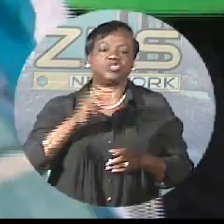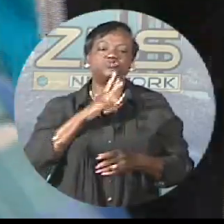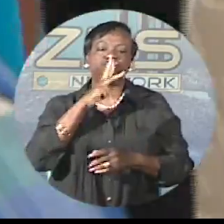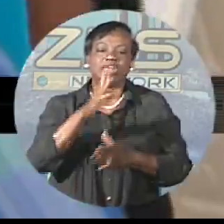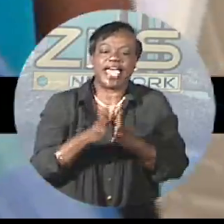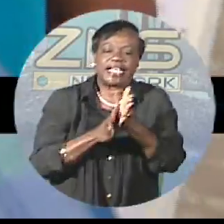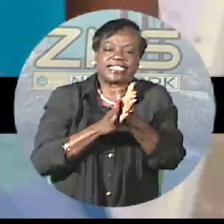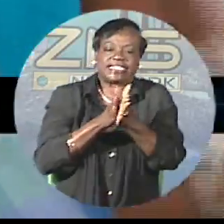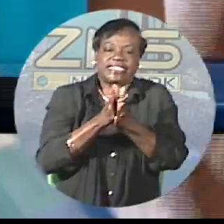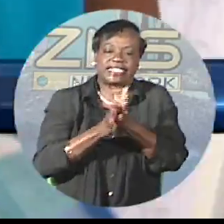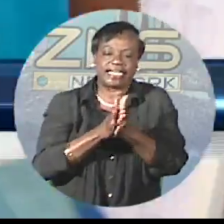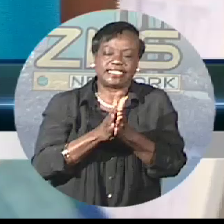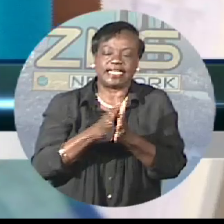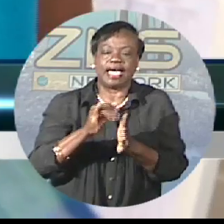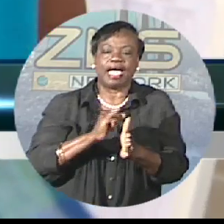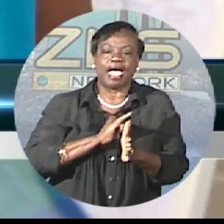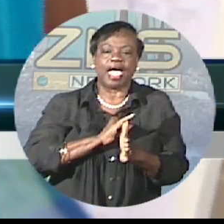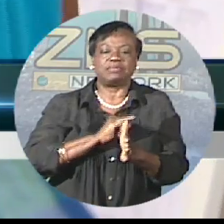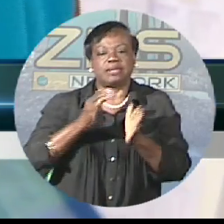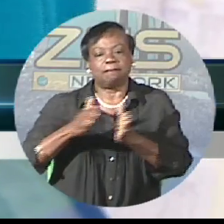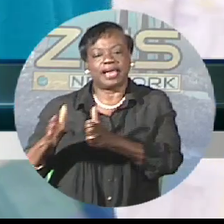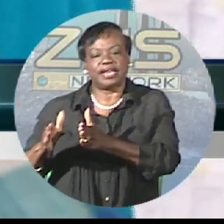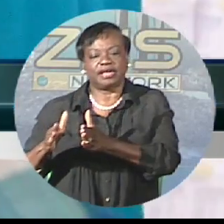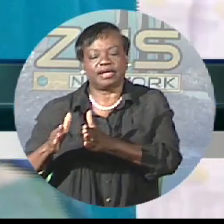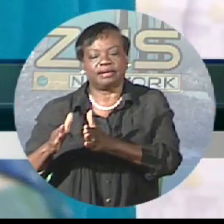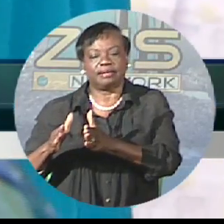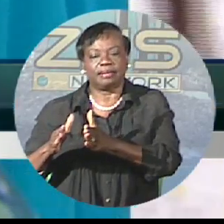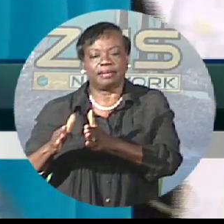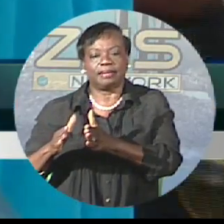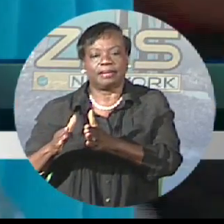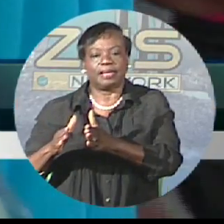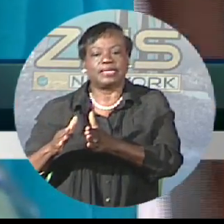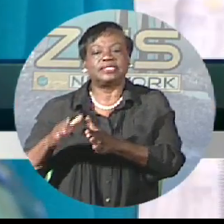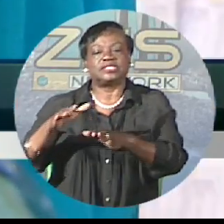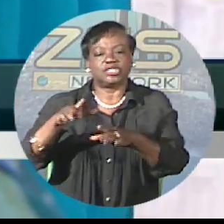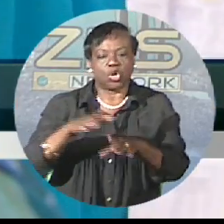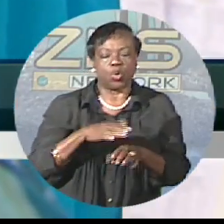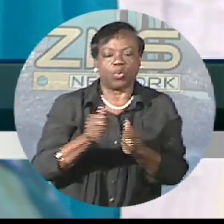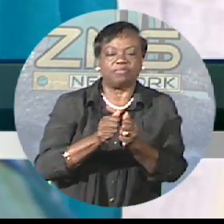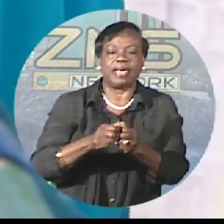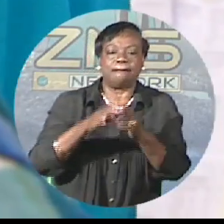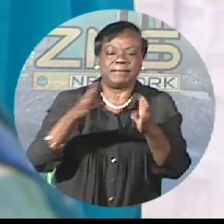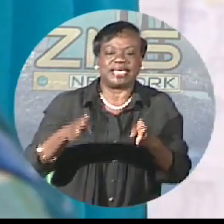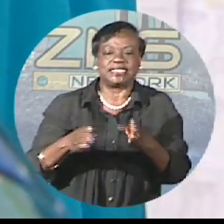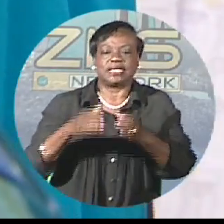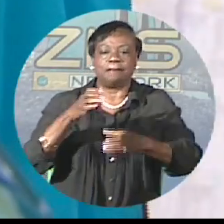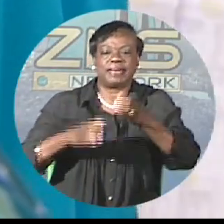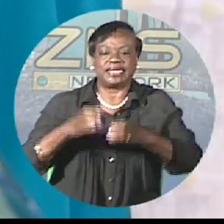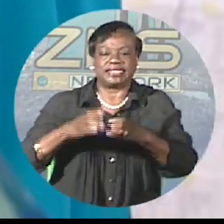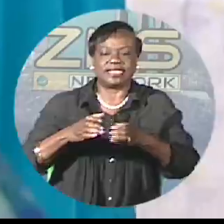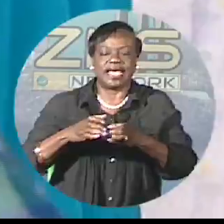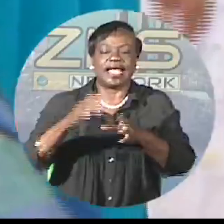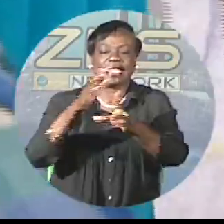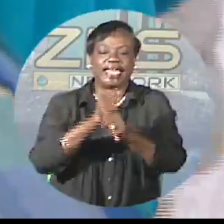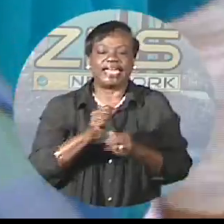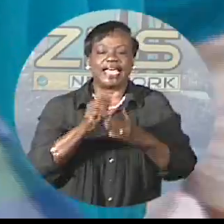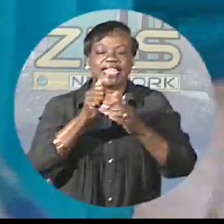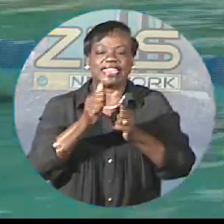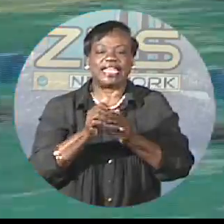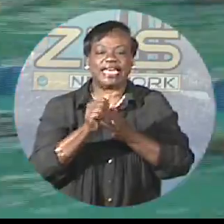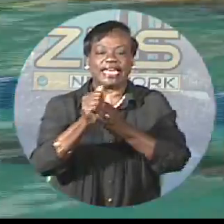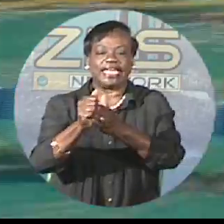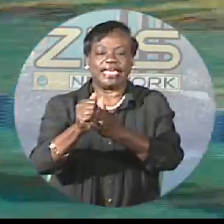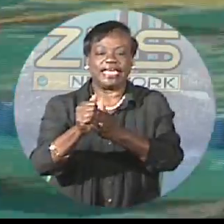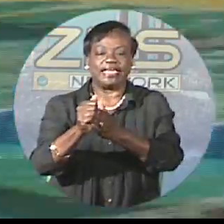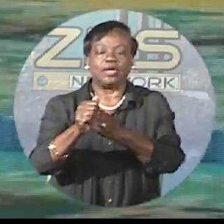exciting. I was just planning on pacing with my biggest competitor and trying to get the lead on him or try to get an edge over